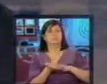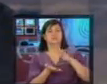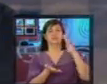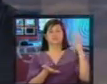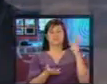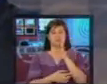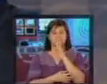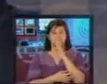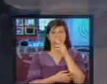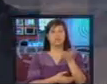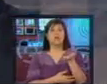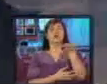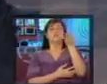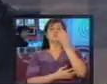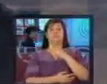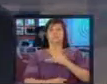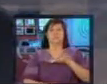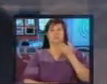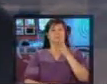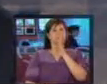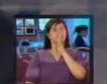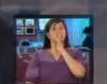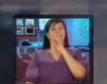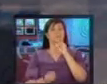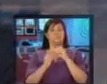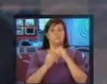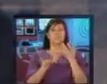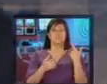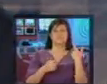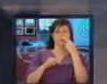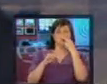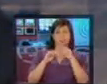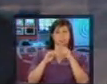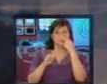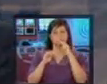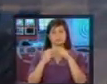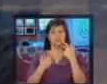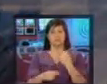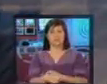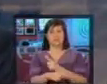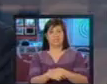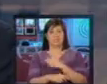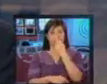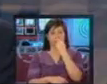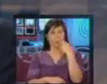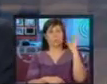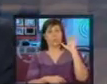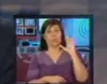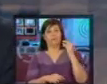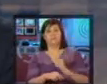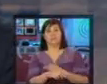a bit of a higher tone. It's more, yeah, it's more, there were jokes in the, like the first time that there was really like a joke in